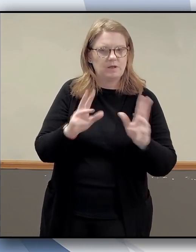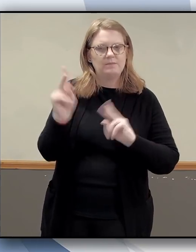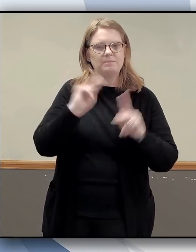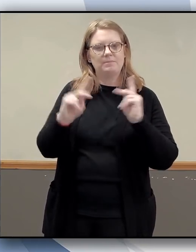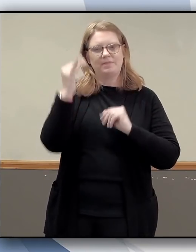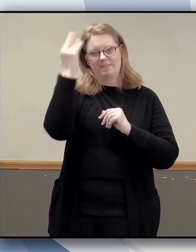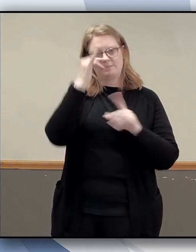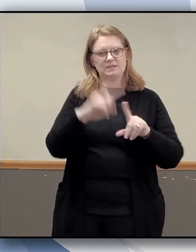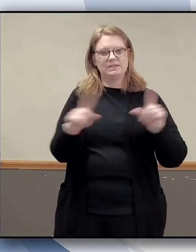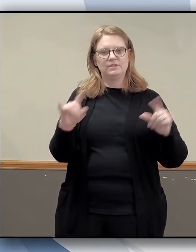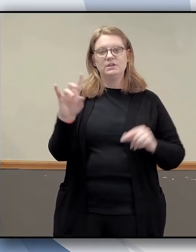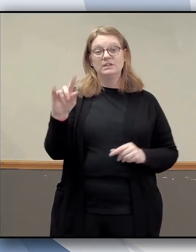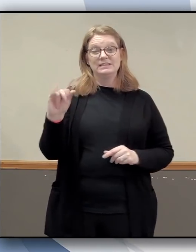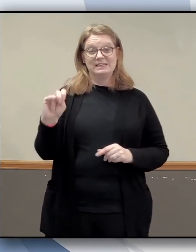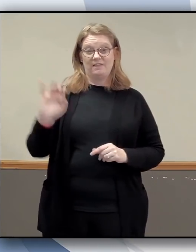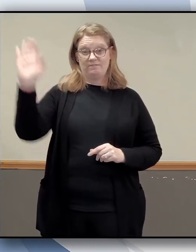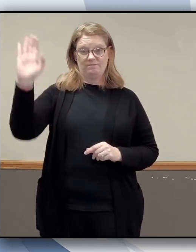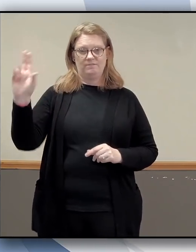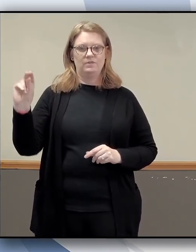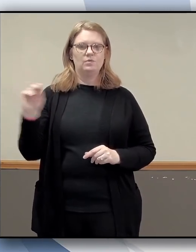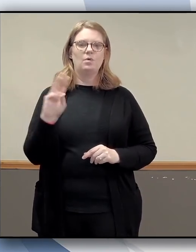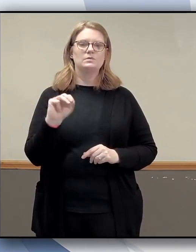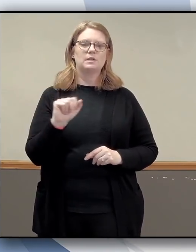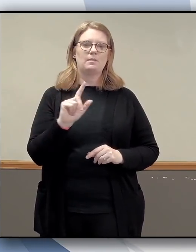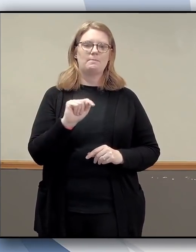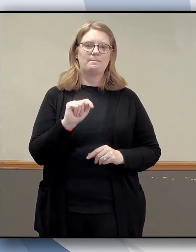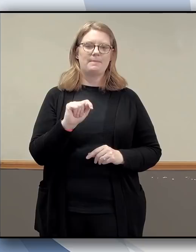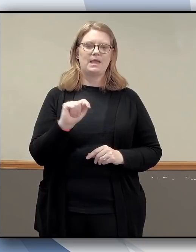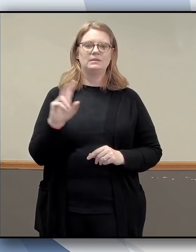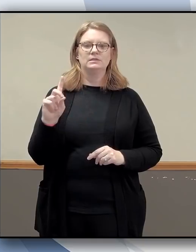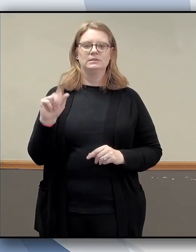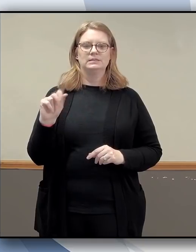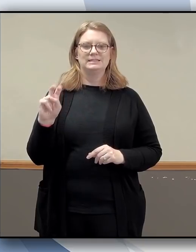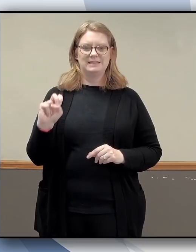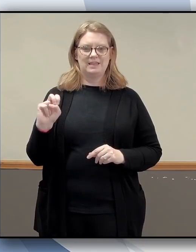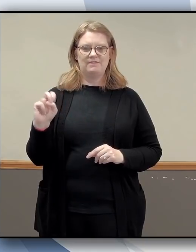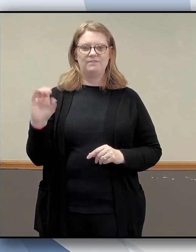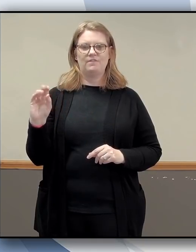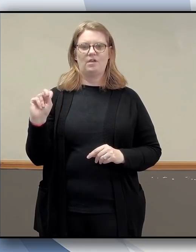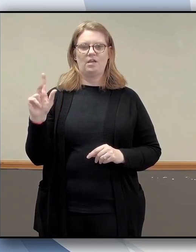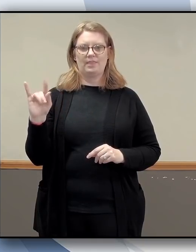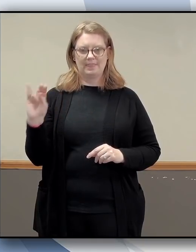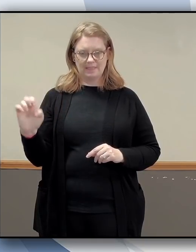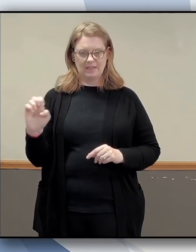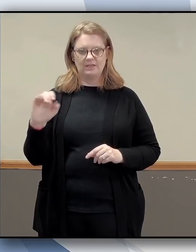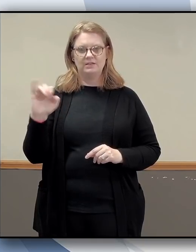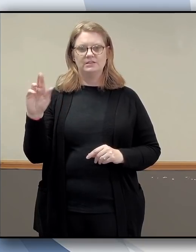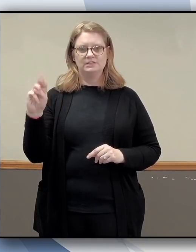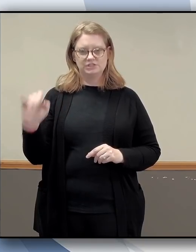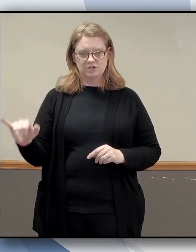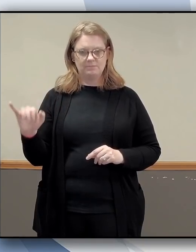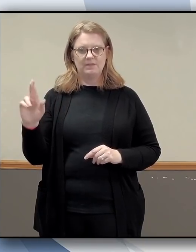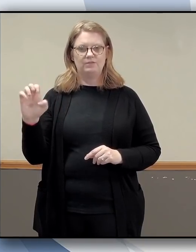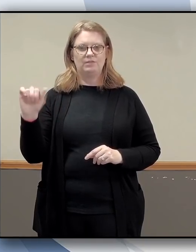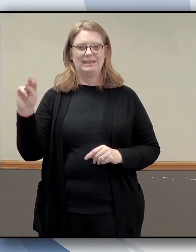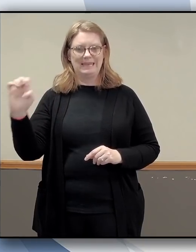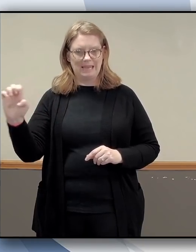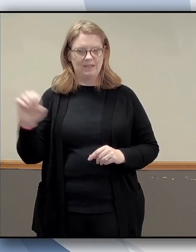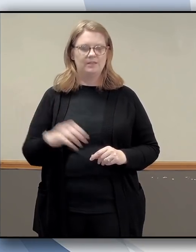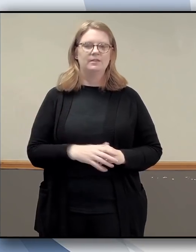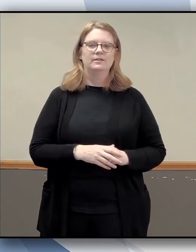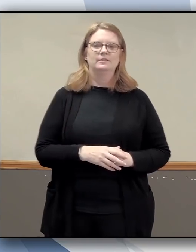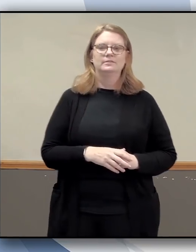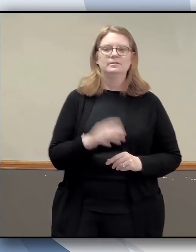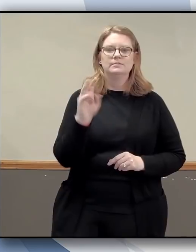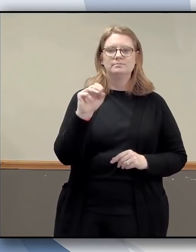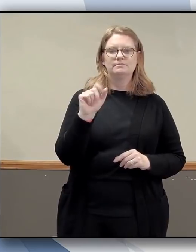your hand up again or not? No. Okay. Matt, and then Dave, and then online, and then Jeremy, and then Renee.